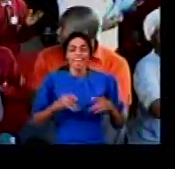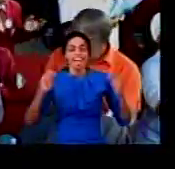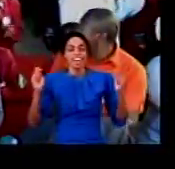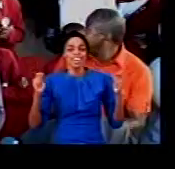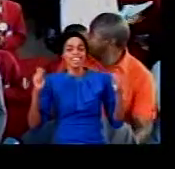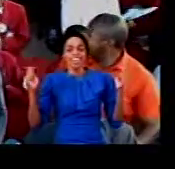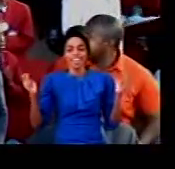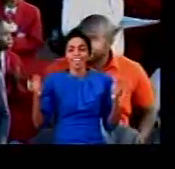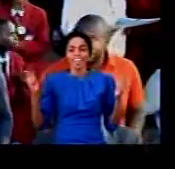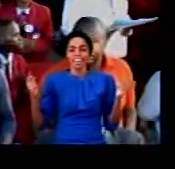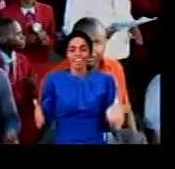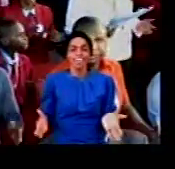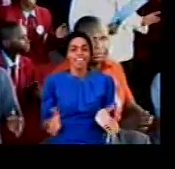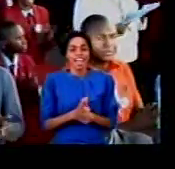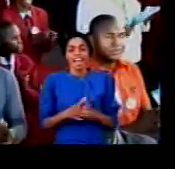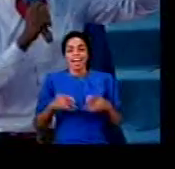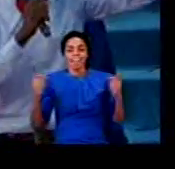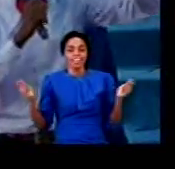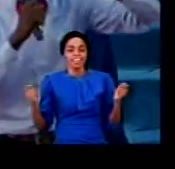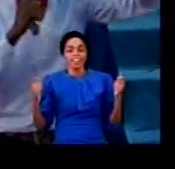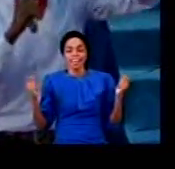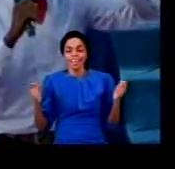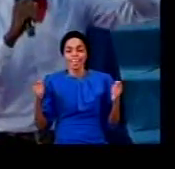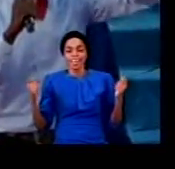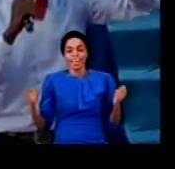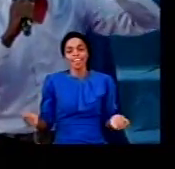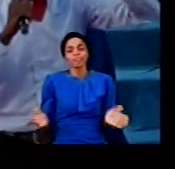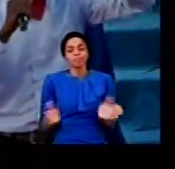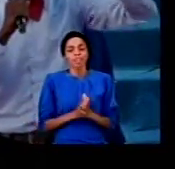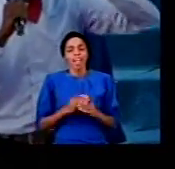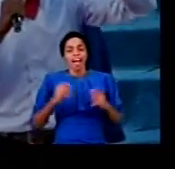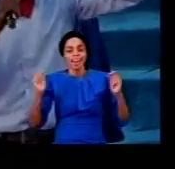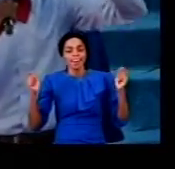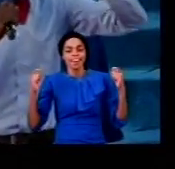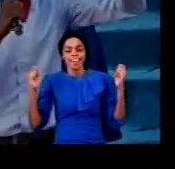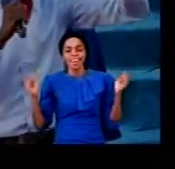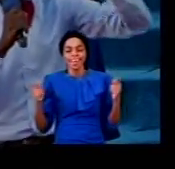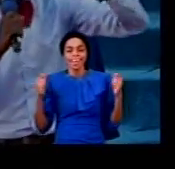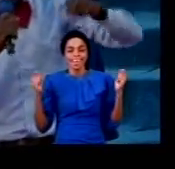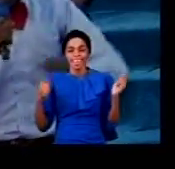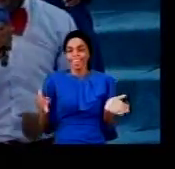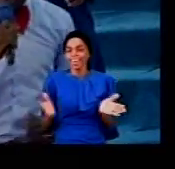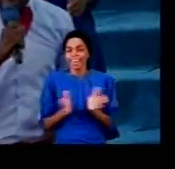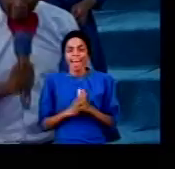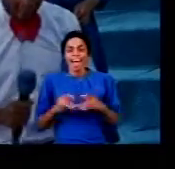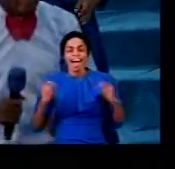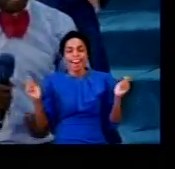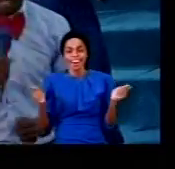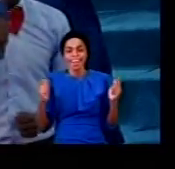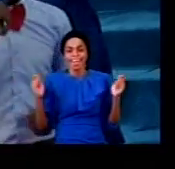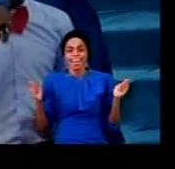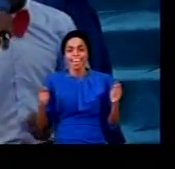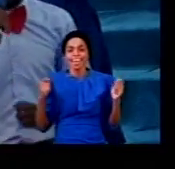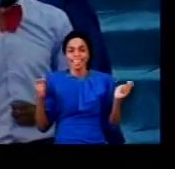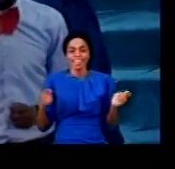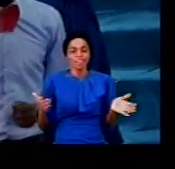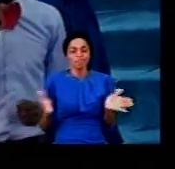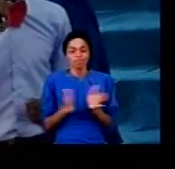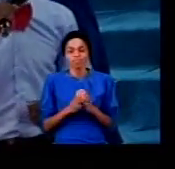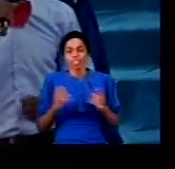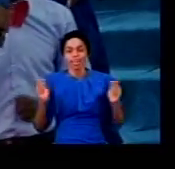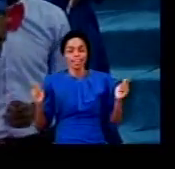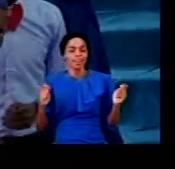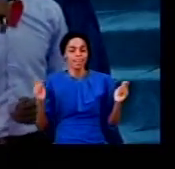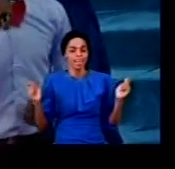hallelujah, hallelujah, hallelujah, hallelujah, hallelujah,